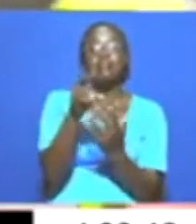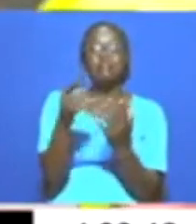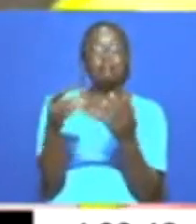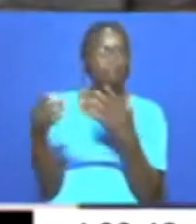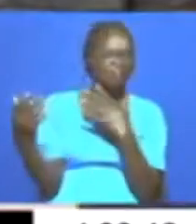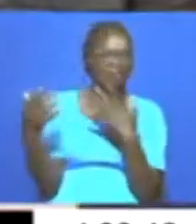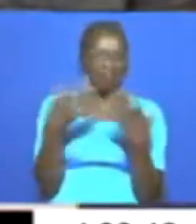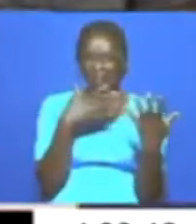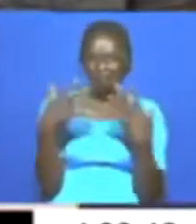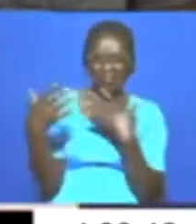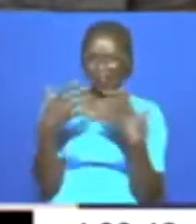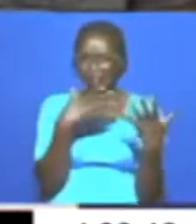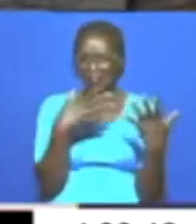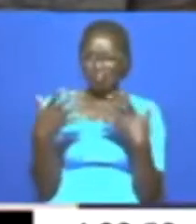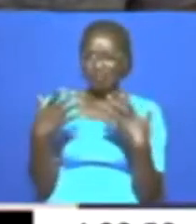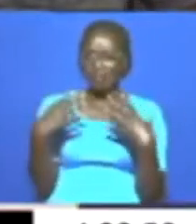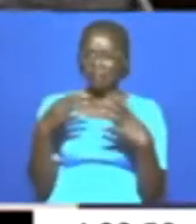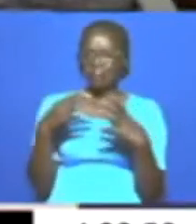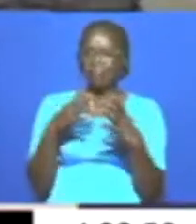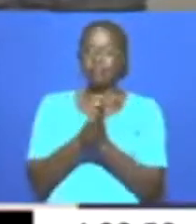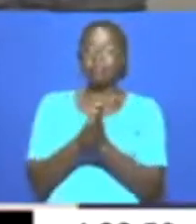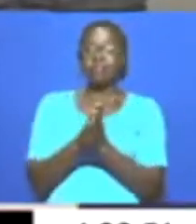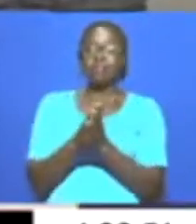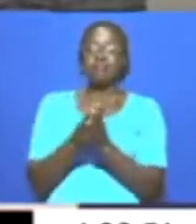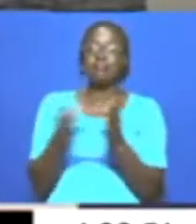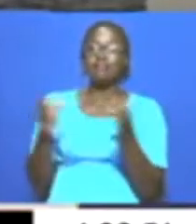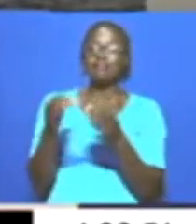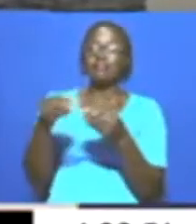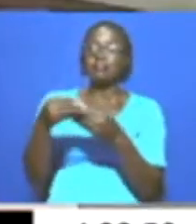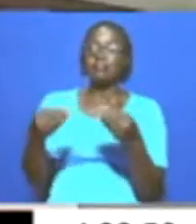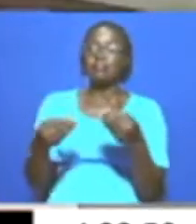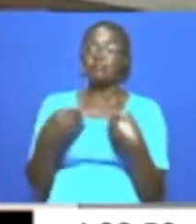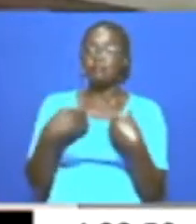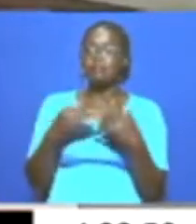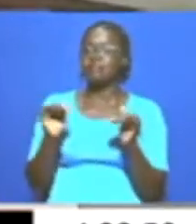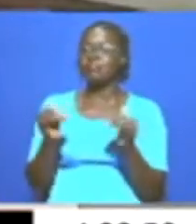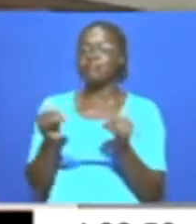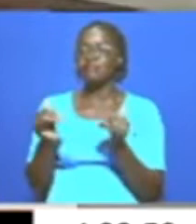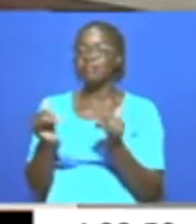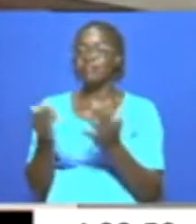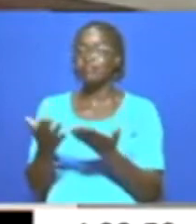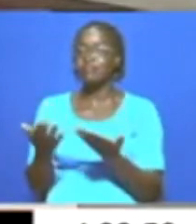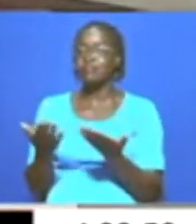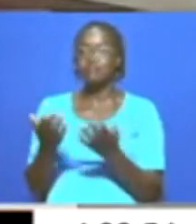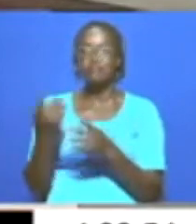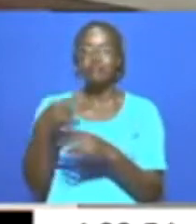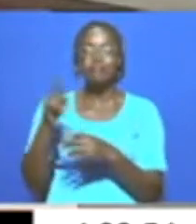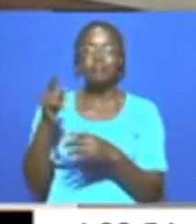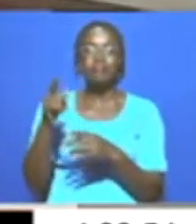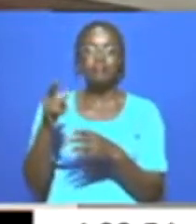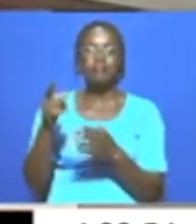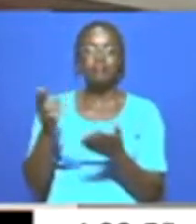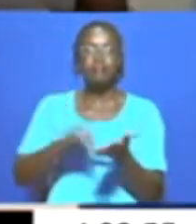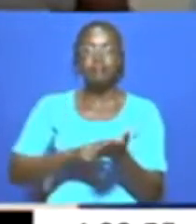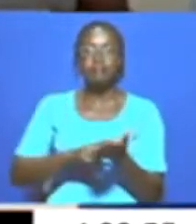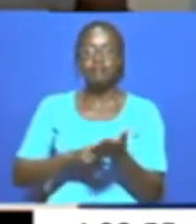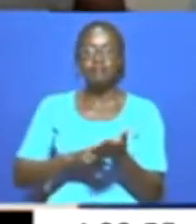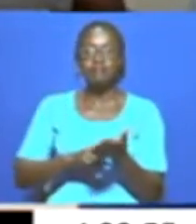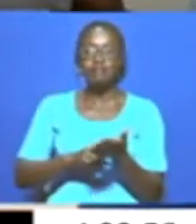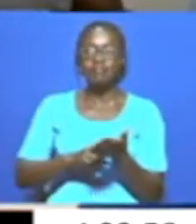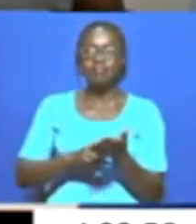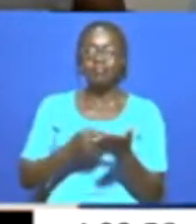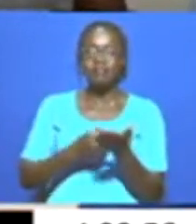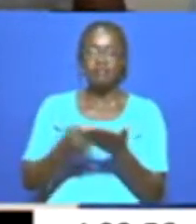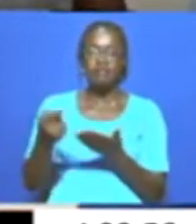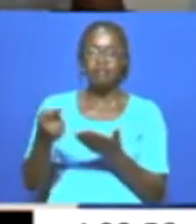with aspirants scrambling for the party ticket. As the newest kid on the block, having passed the political party's registration threshold this week,